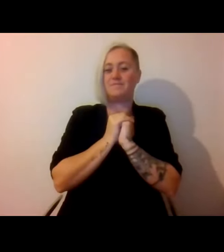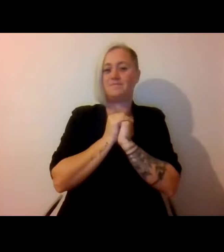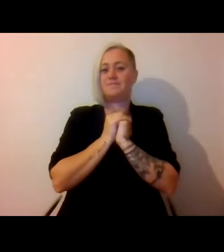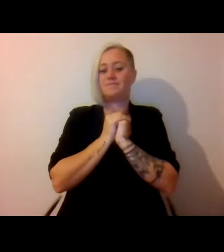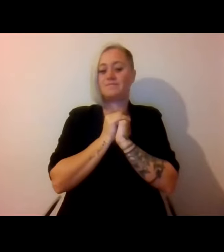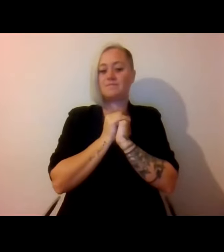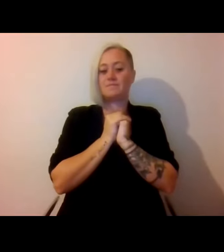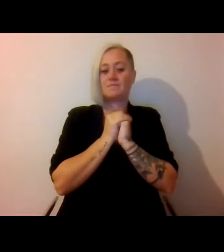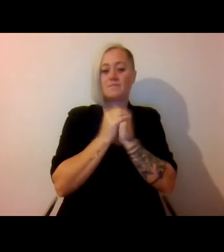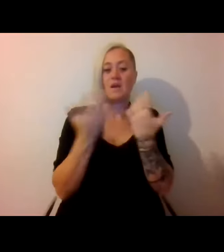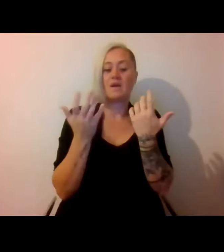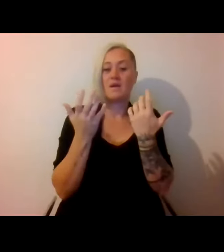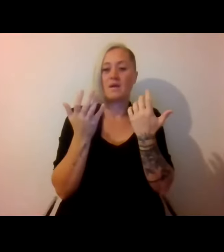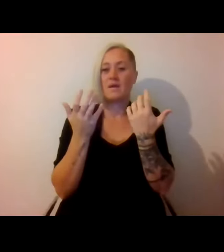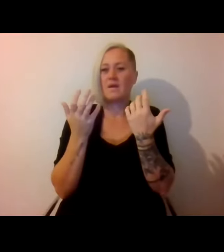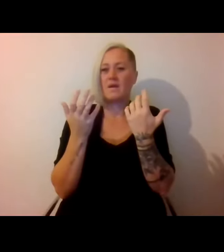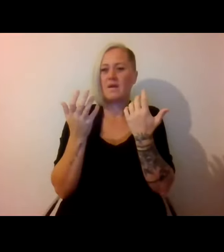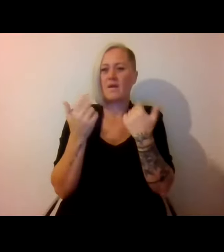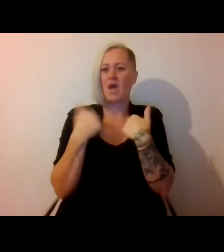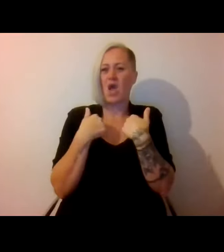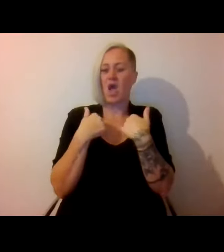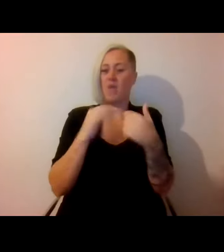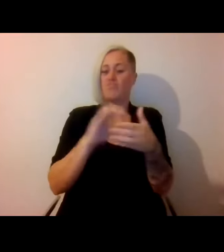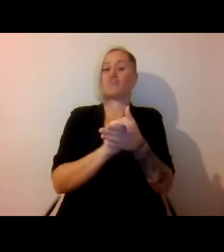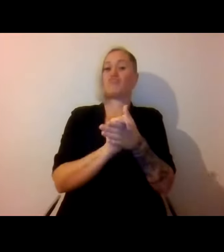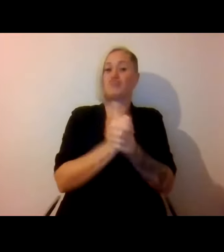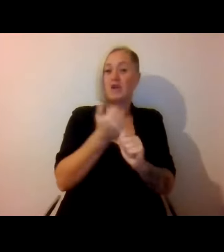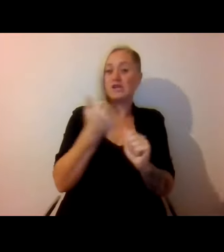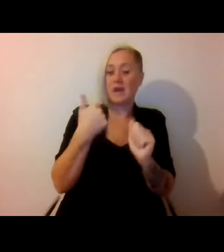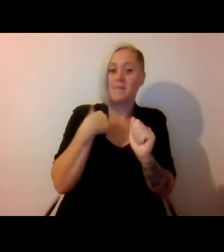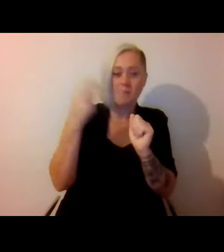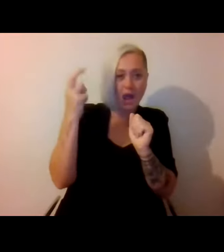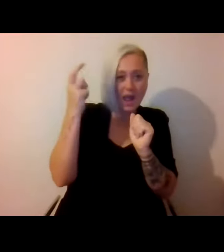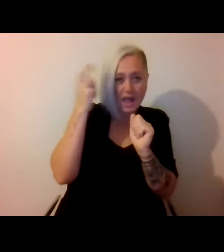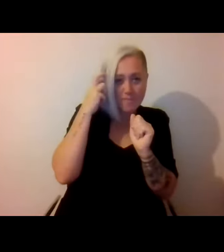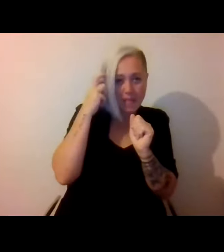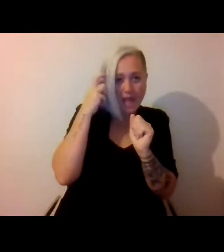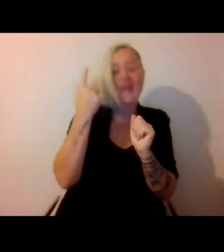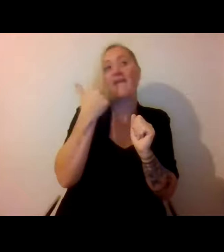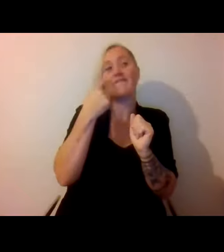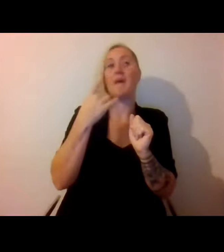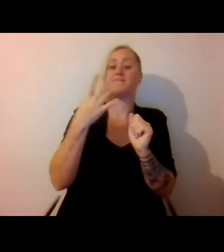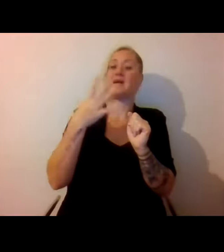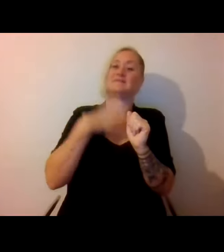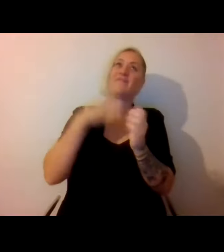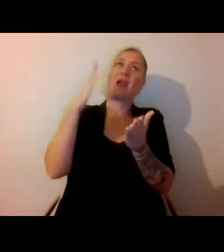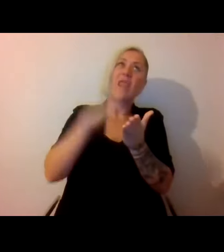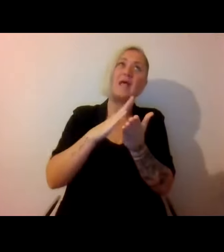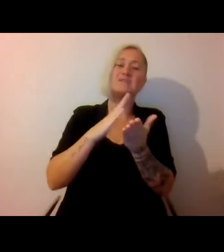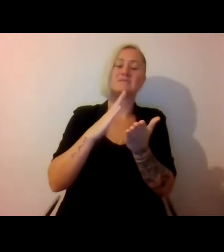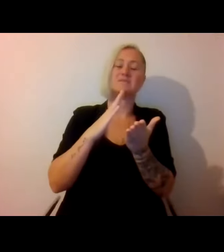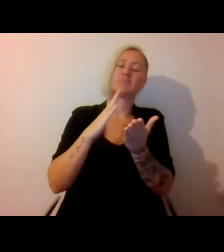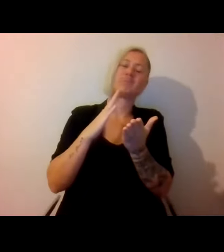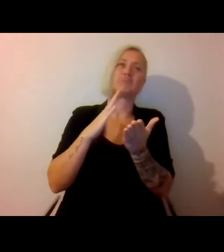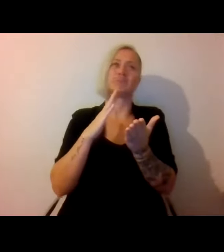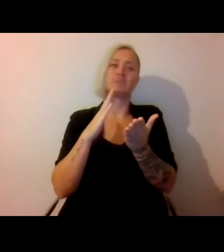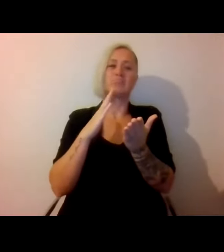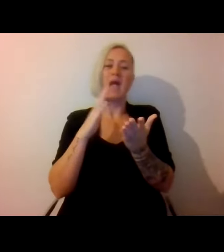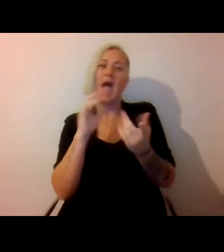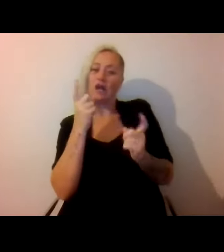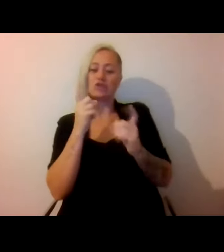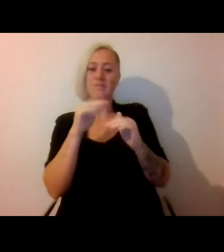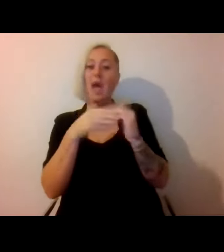And as much as I appreciate my cochlear implant, and I do find myself less anxious about communicating with people, it has